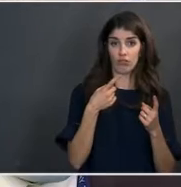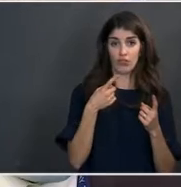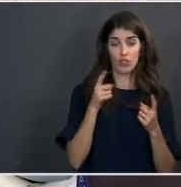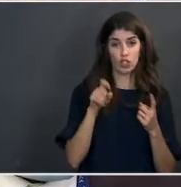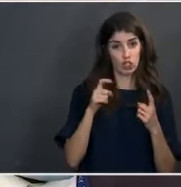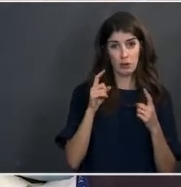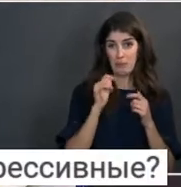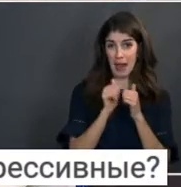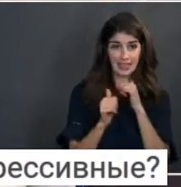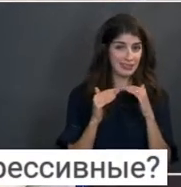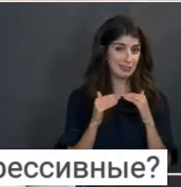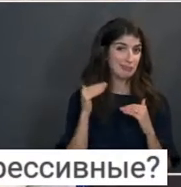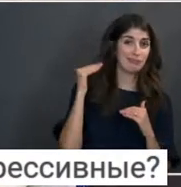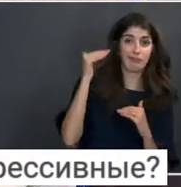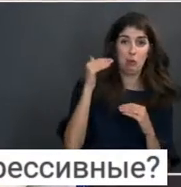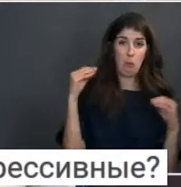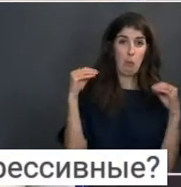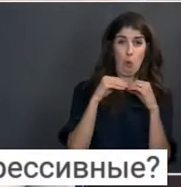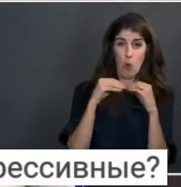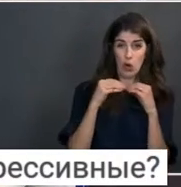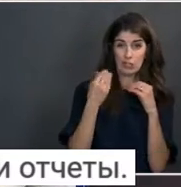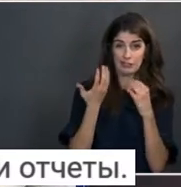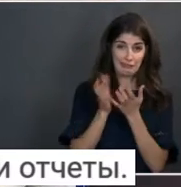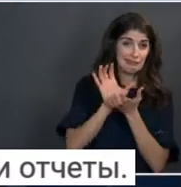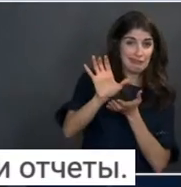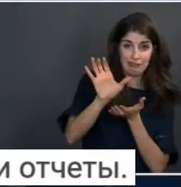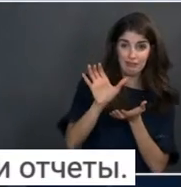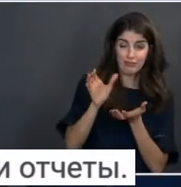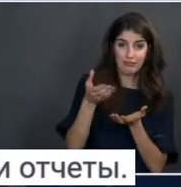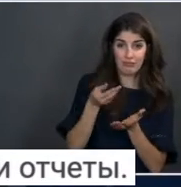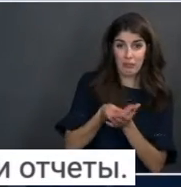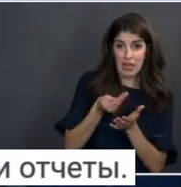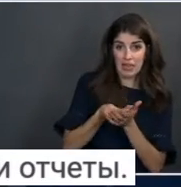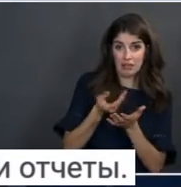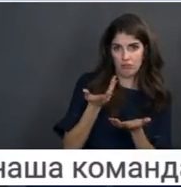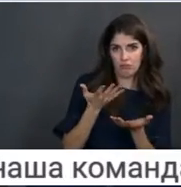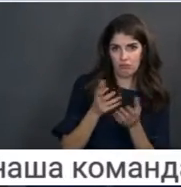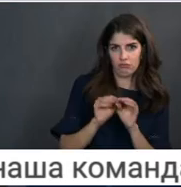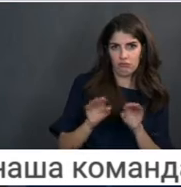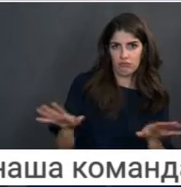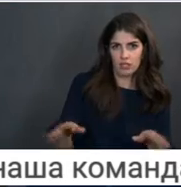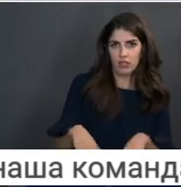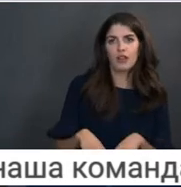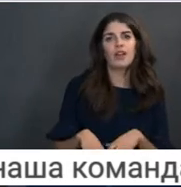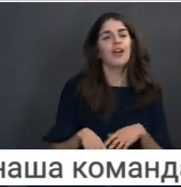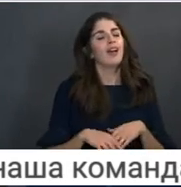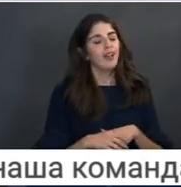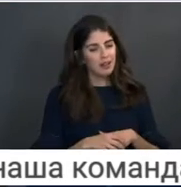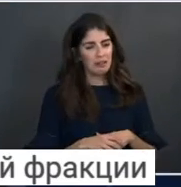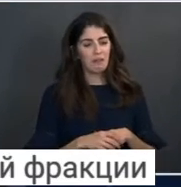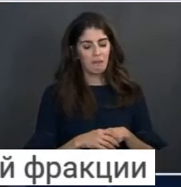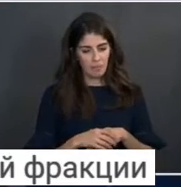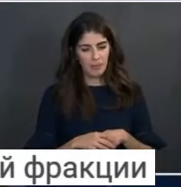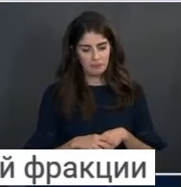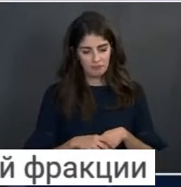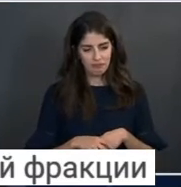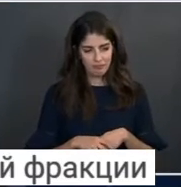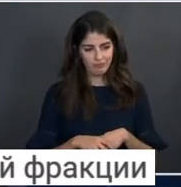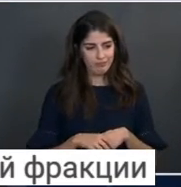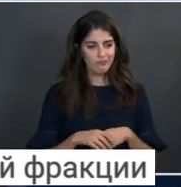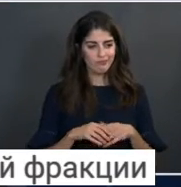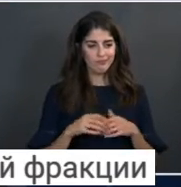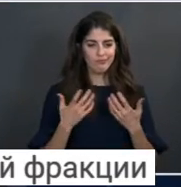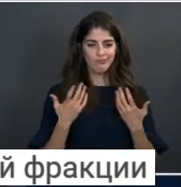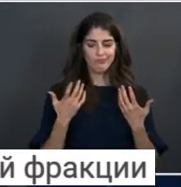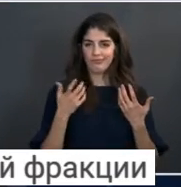checks that some progressives are advocating for? Well, we've seen those reports, and obviously he's had conversations, as our team has, with